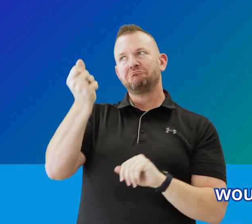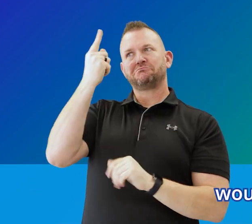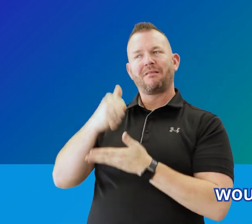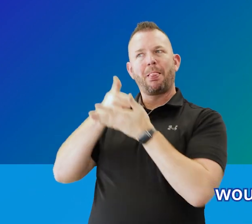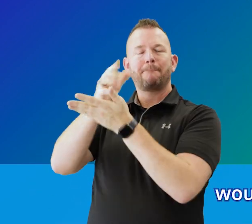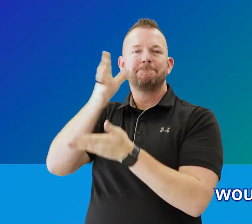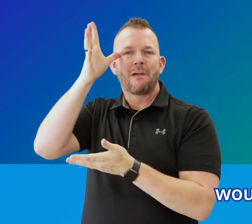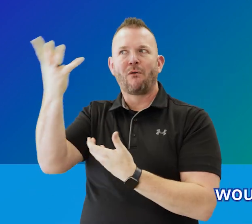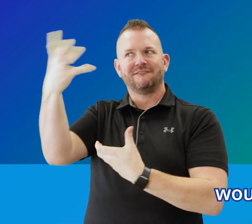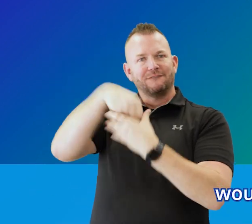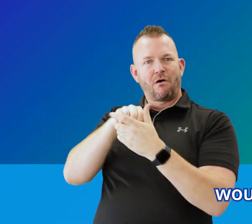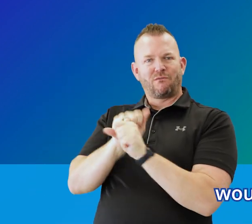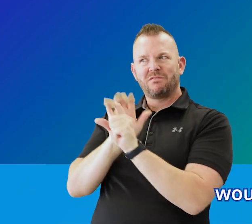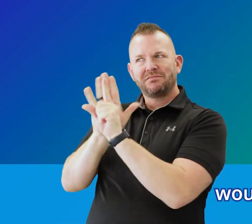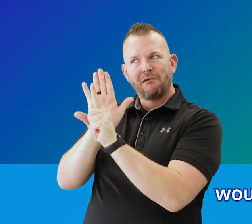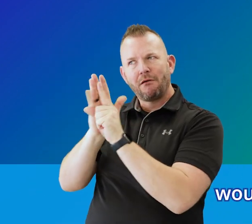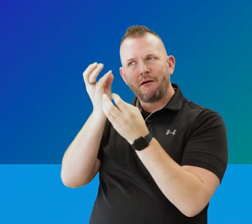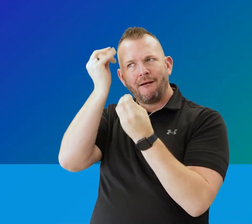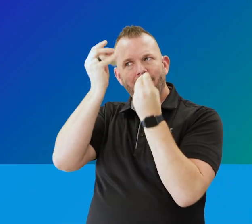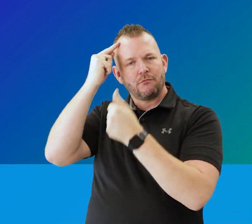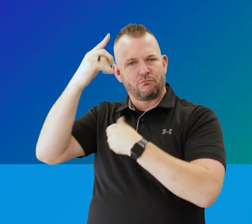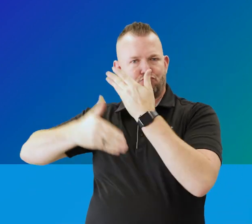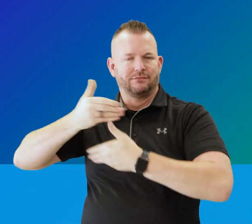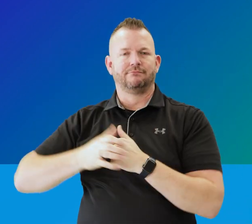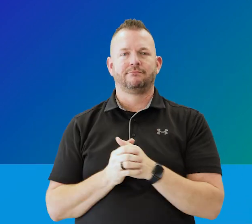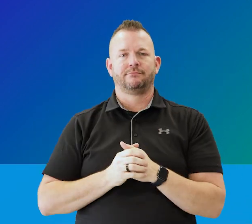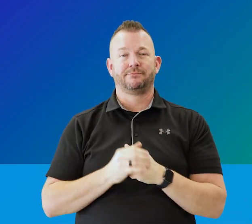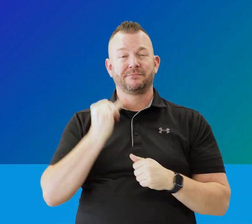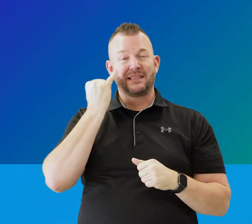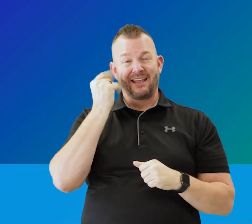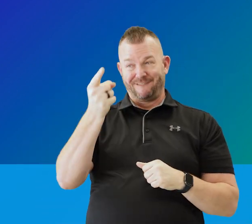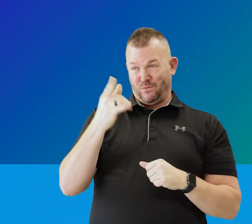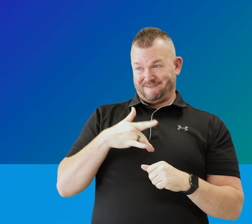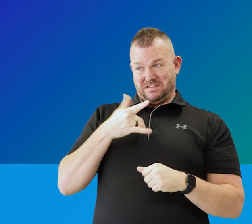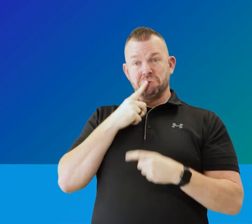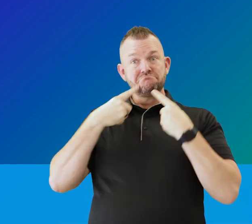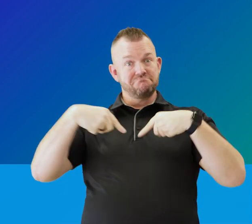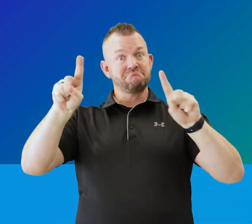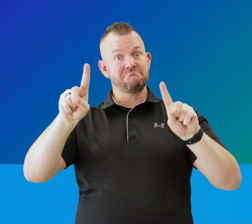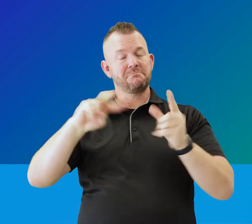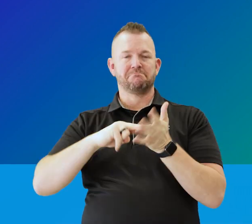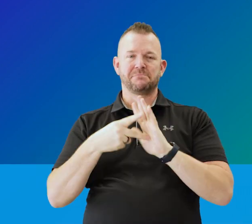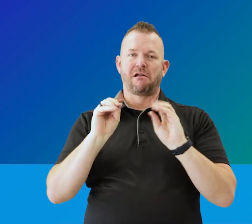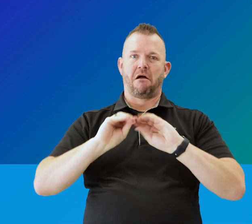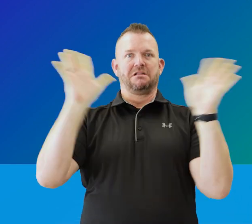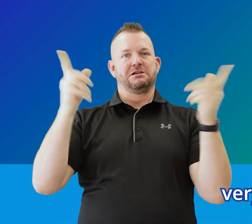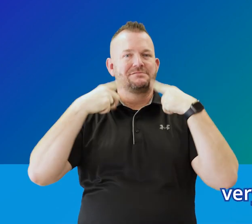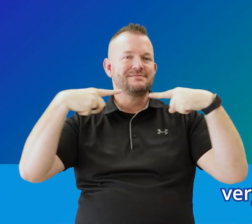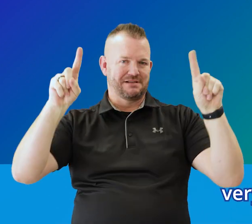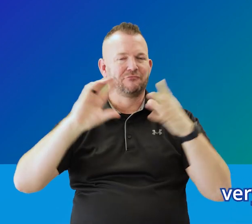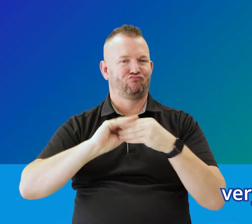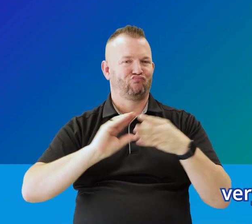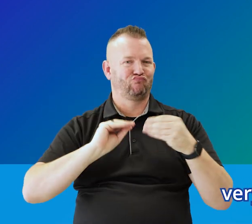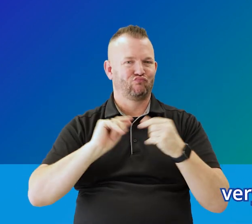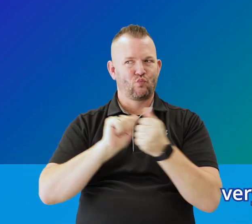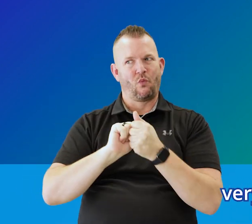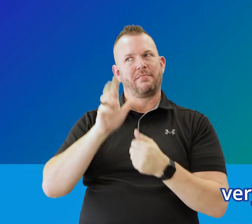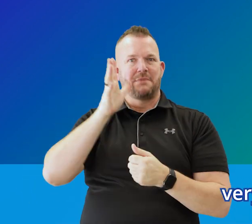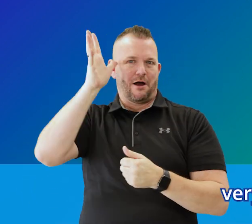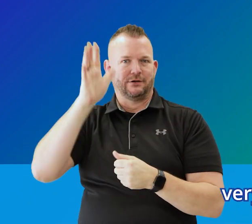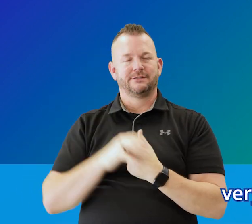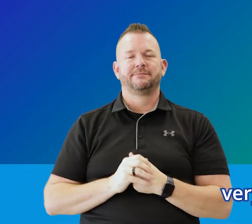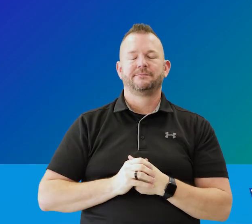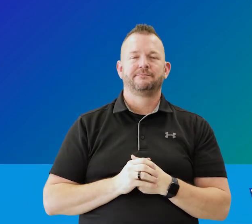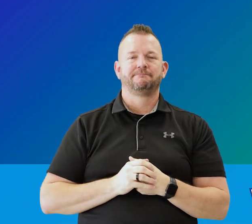would it still mean what you intend? And if the answer is yes, then you're probably using very clear,